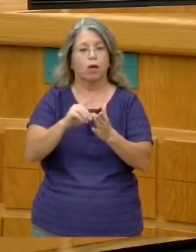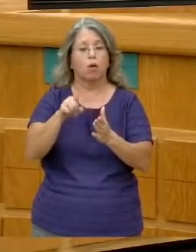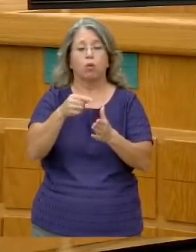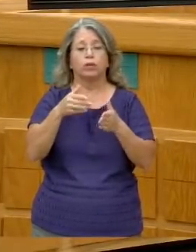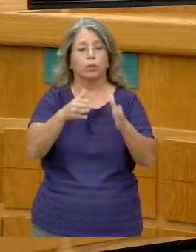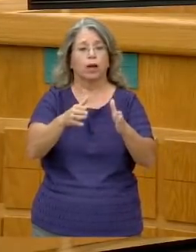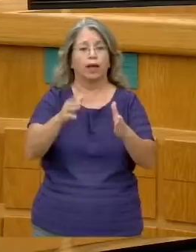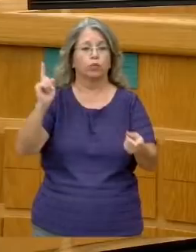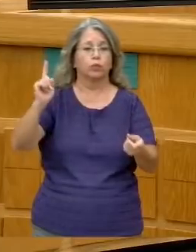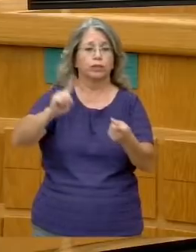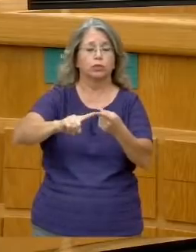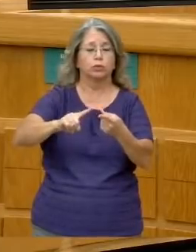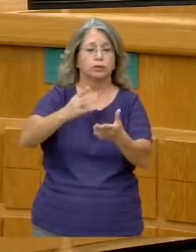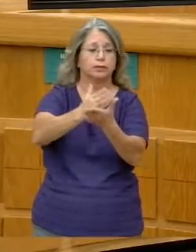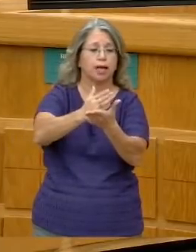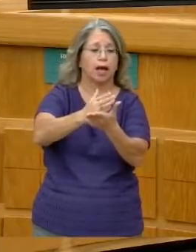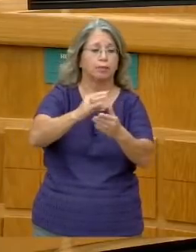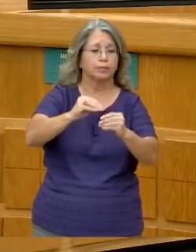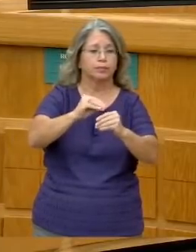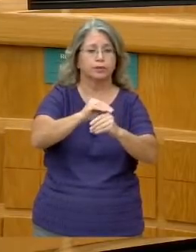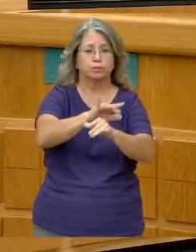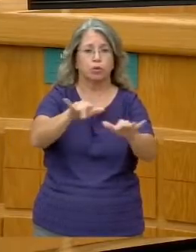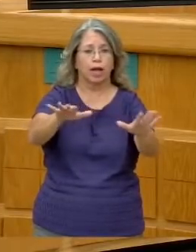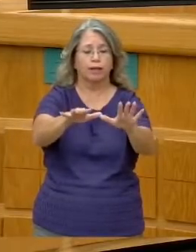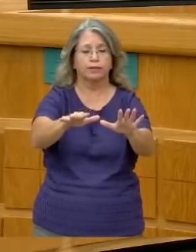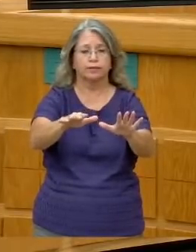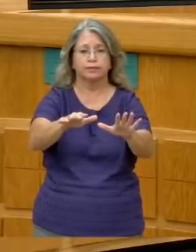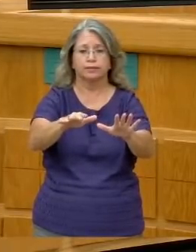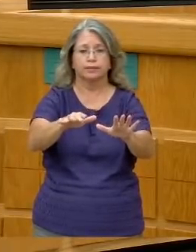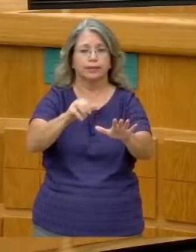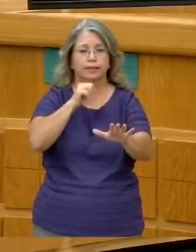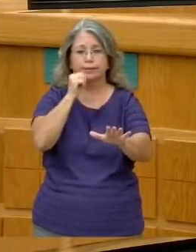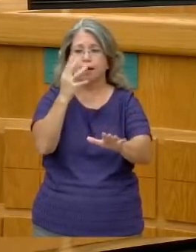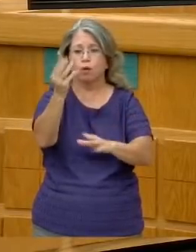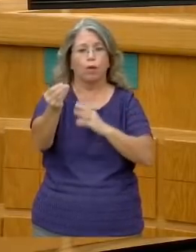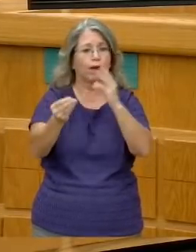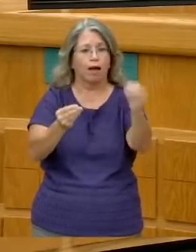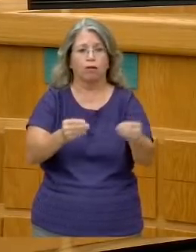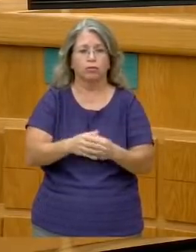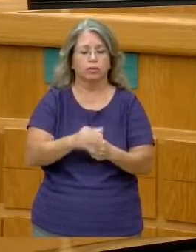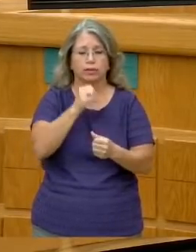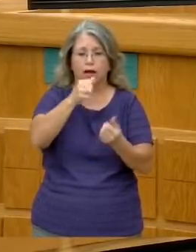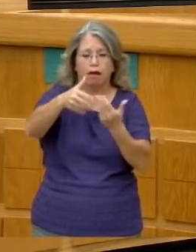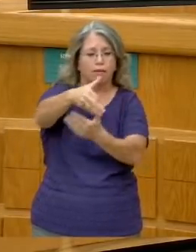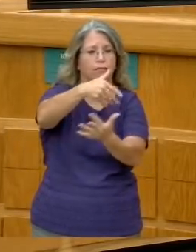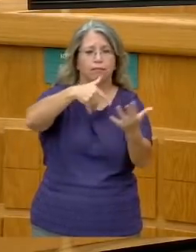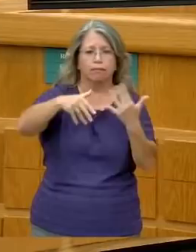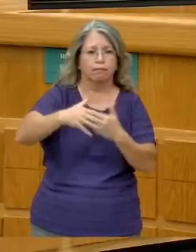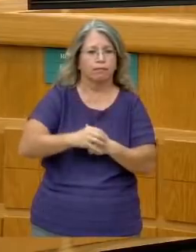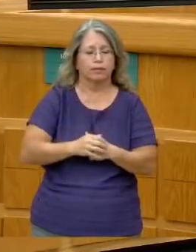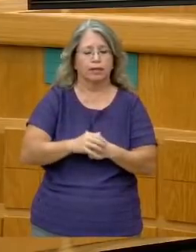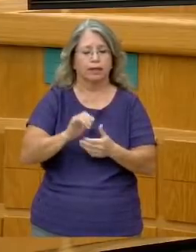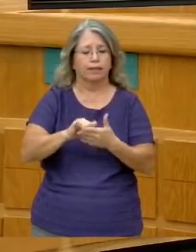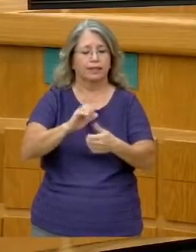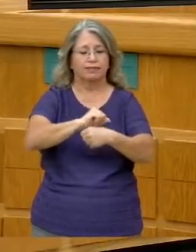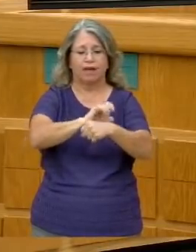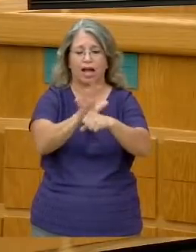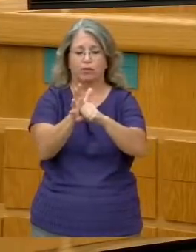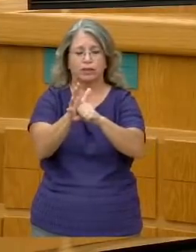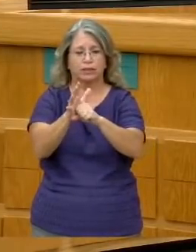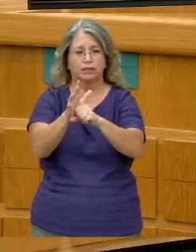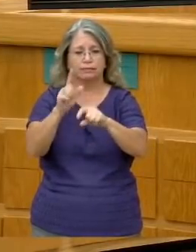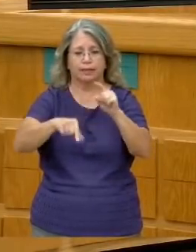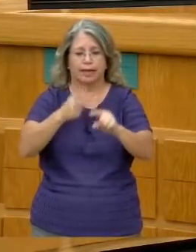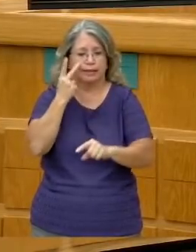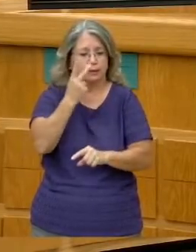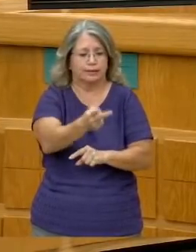spread is by not getting out, not going out, not mingling with people. The virus is invisible. We can't see it.